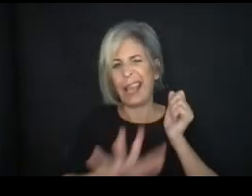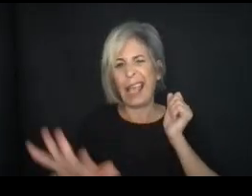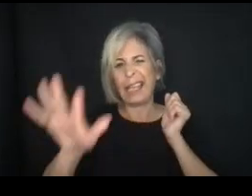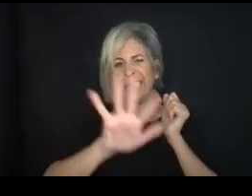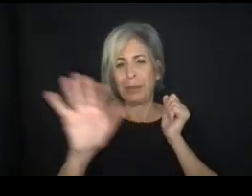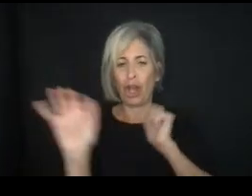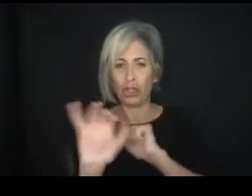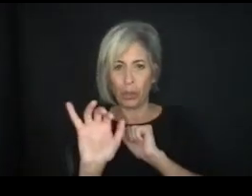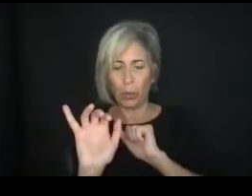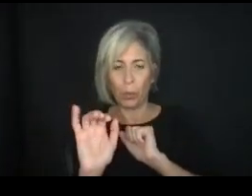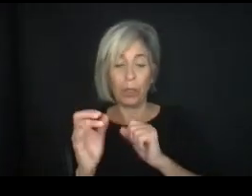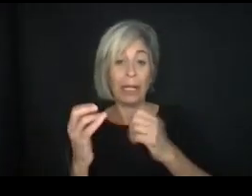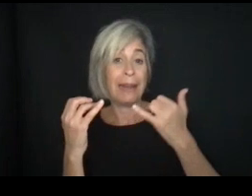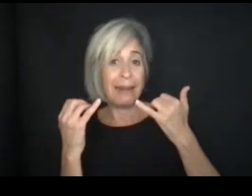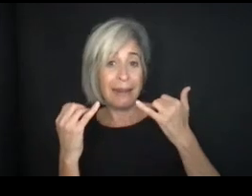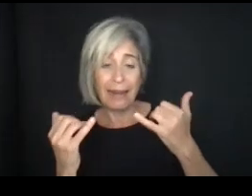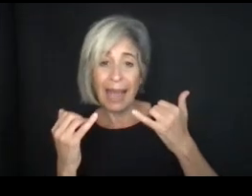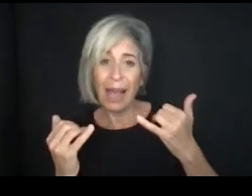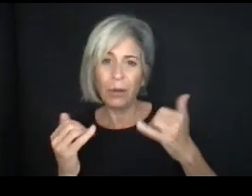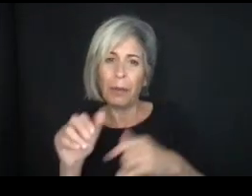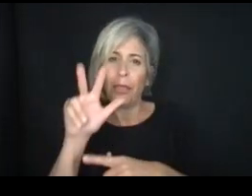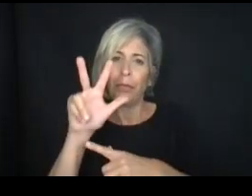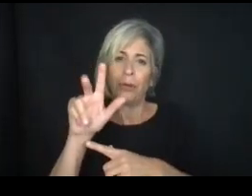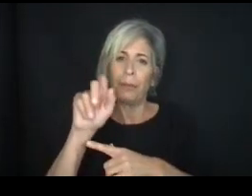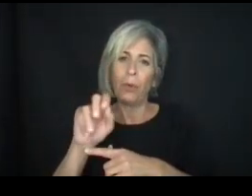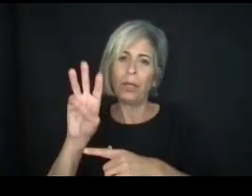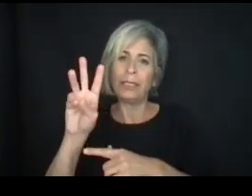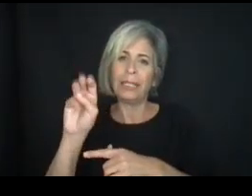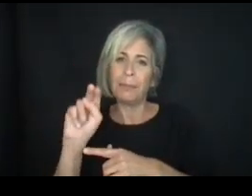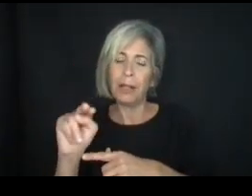out of both tranches, that leaves us about $3.6 million left.